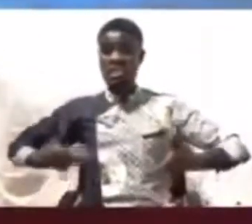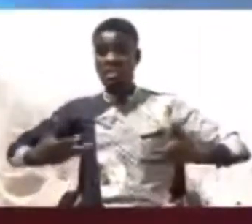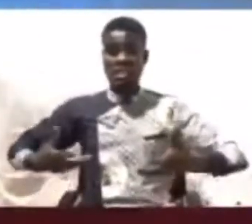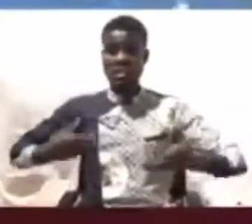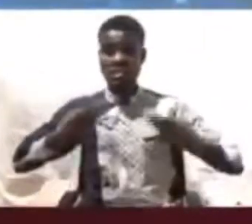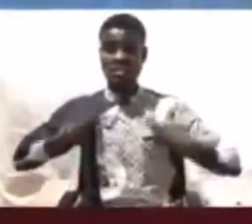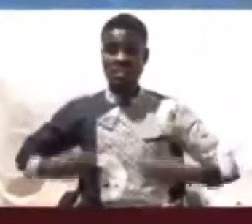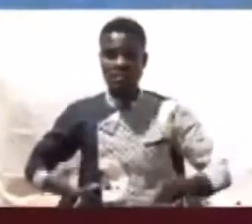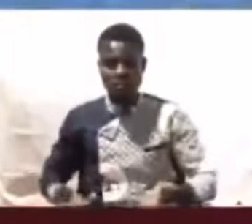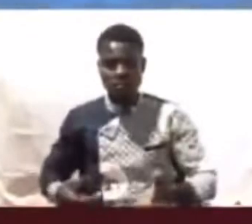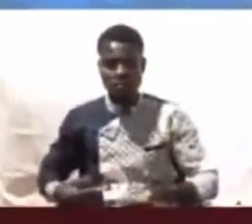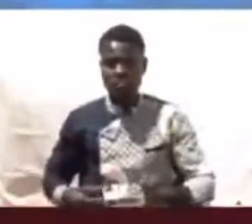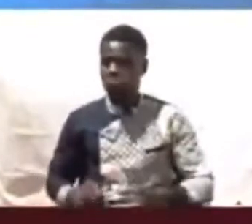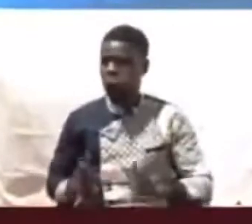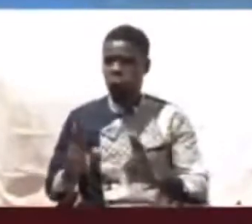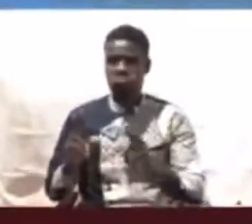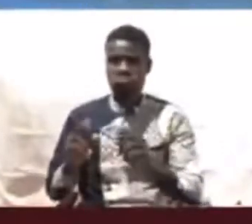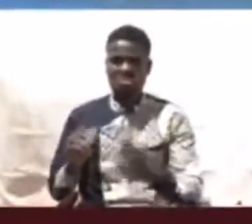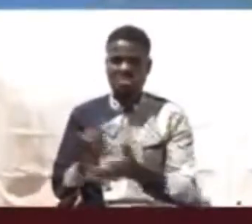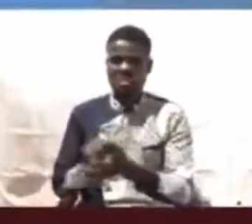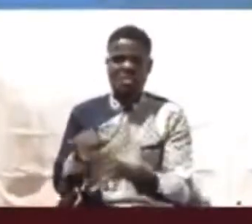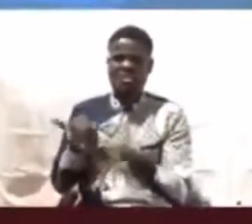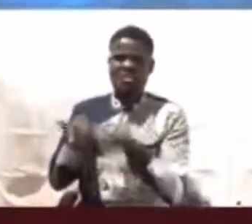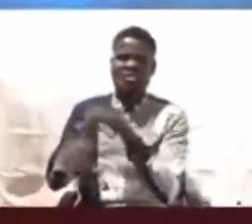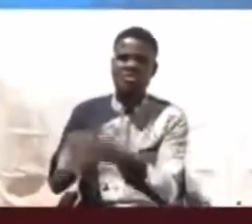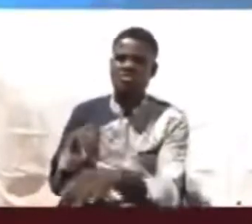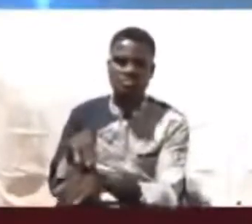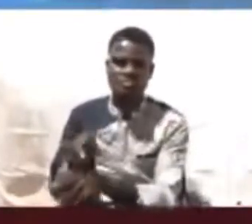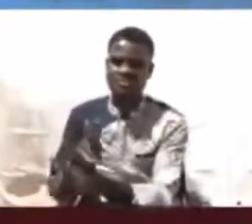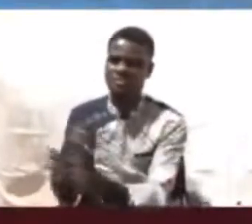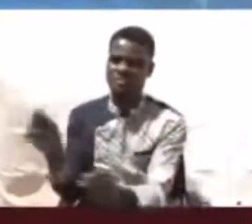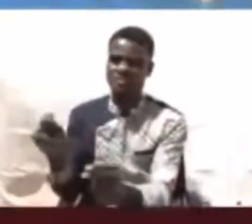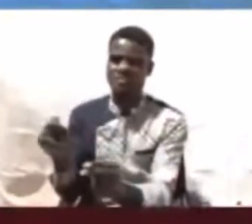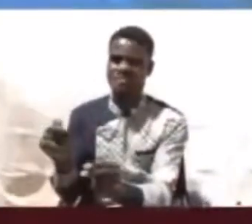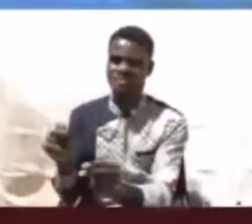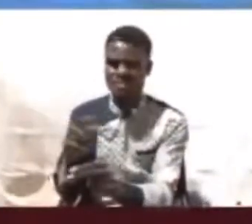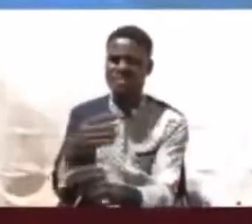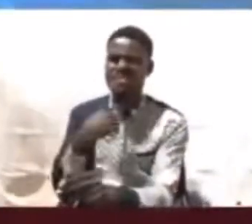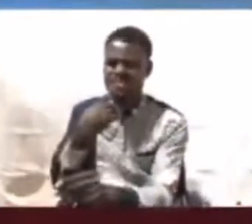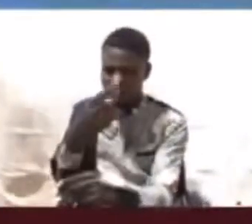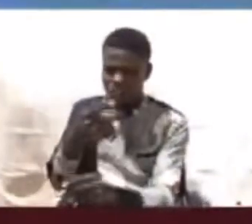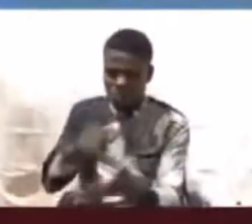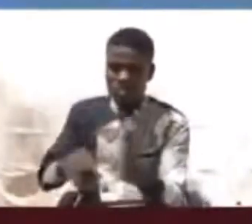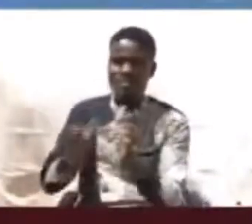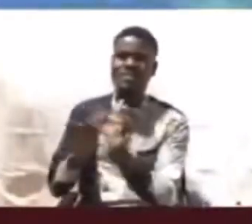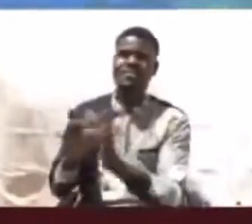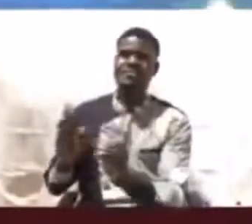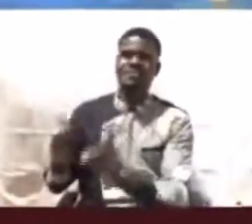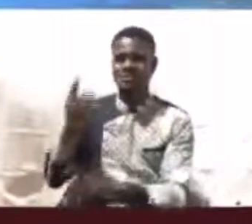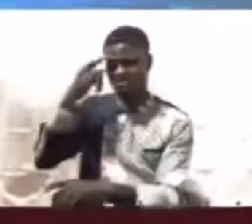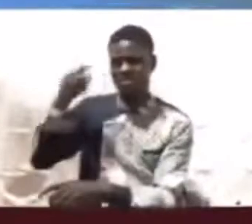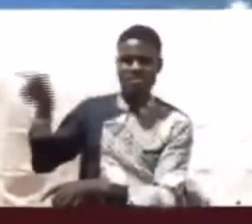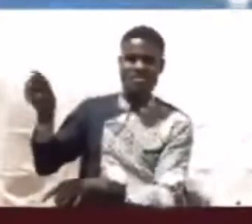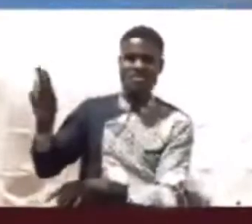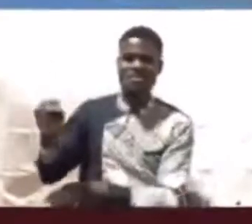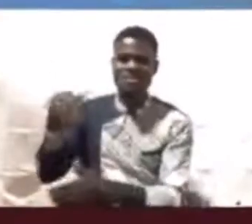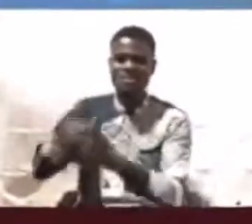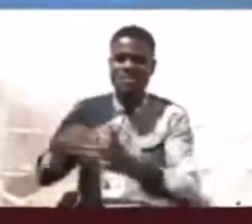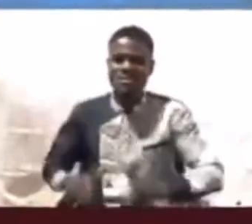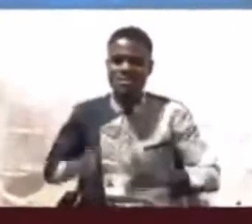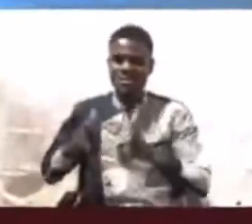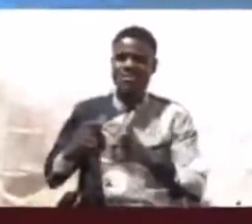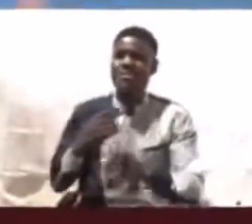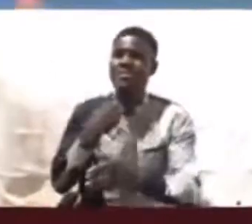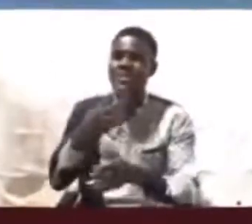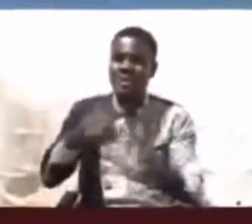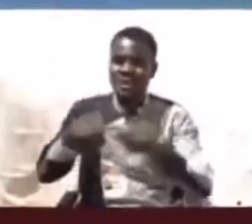ma bagina se mika wura na asem na mika nia waya ma me wo ma bra bo me mika tumi na wo mika nkwa na ewo